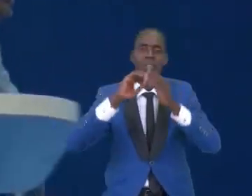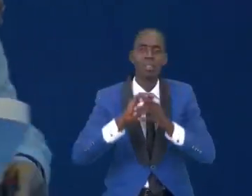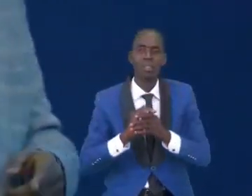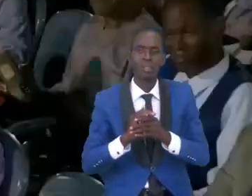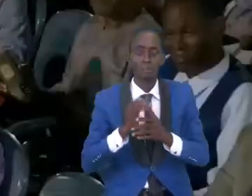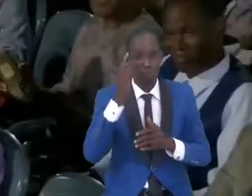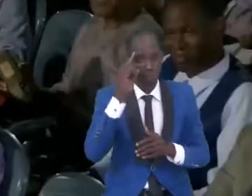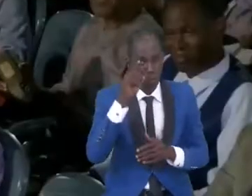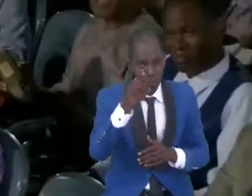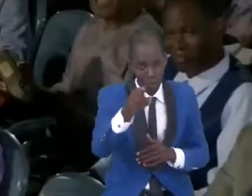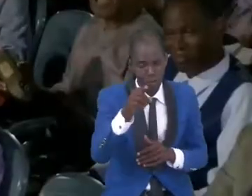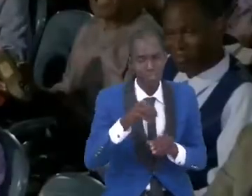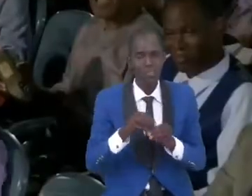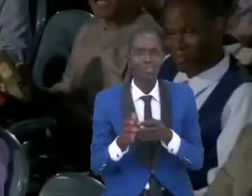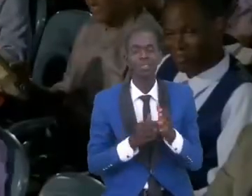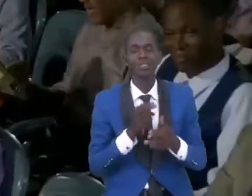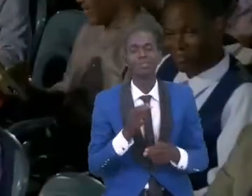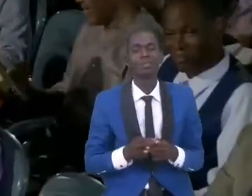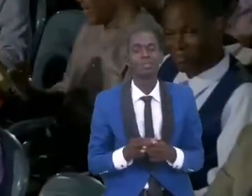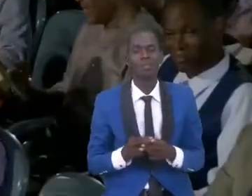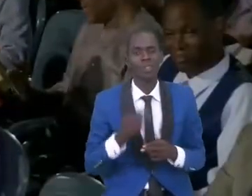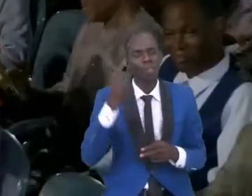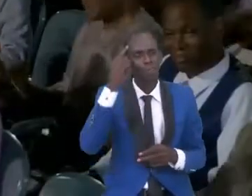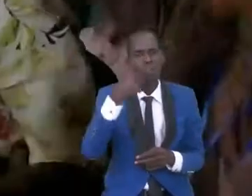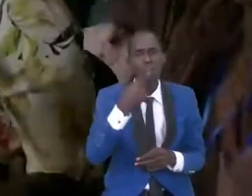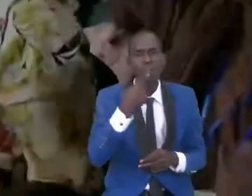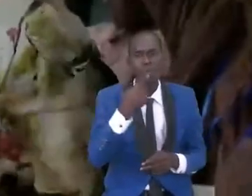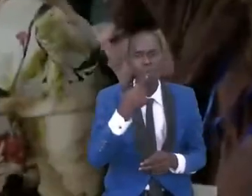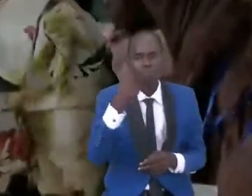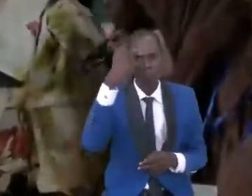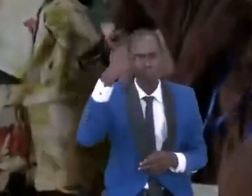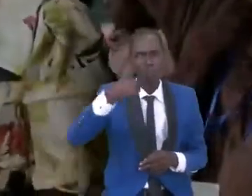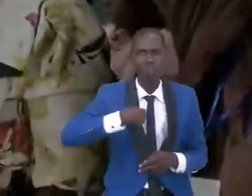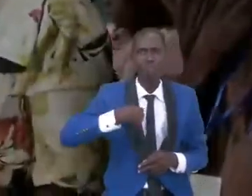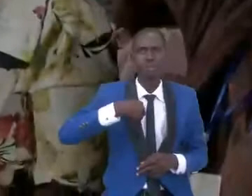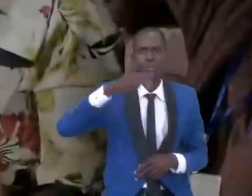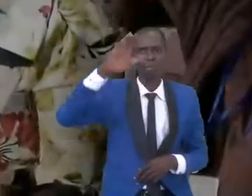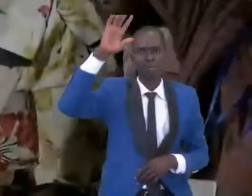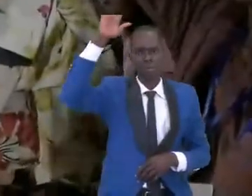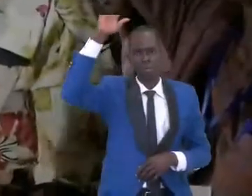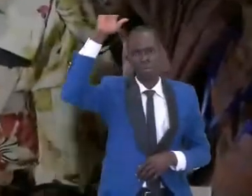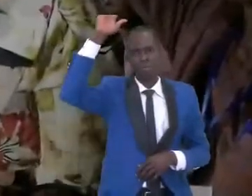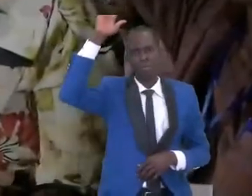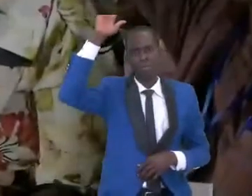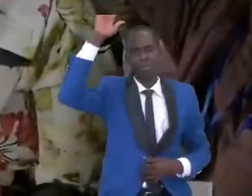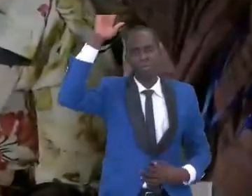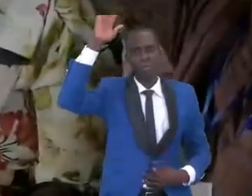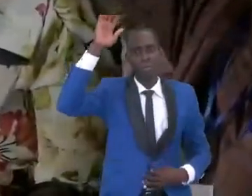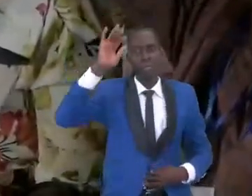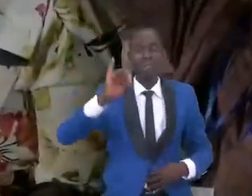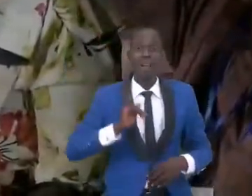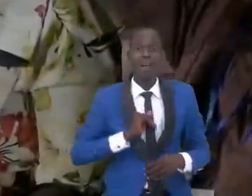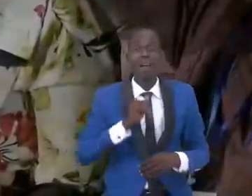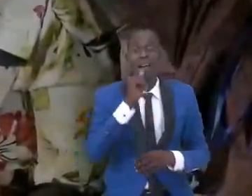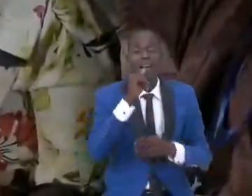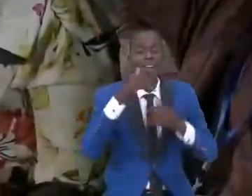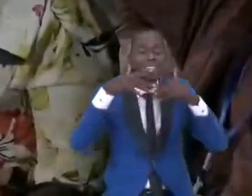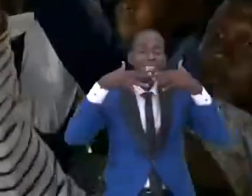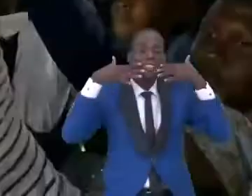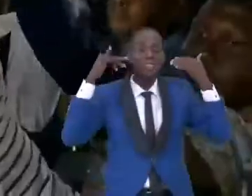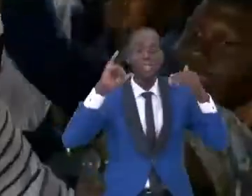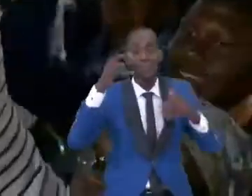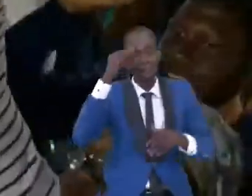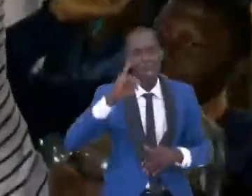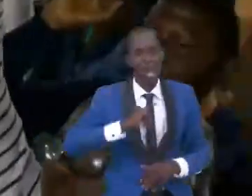for you. Where are you? I'm smiling because I know you will